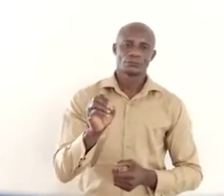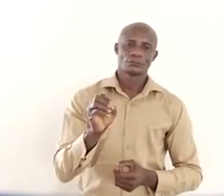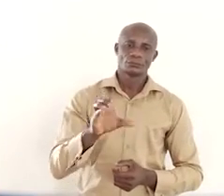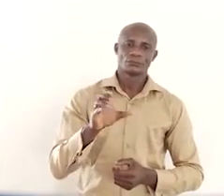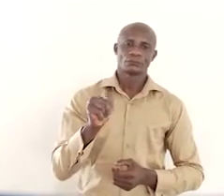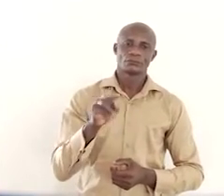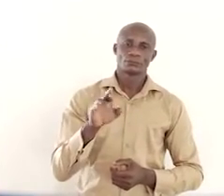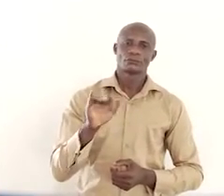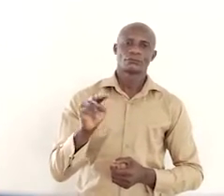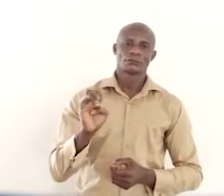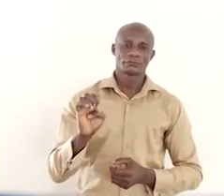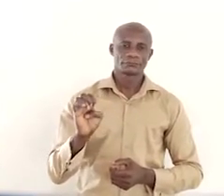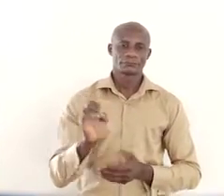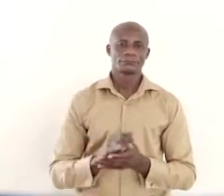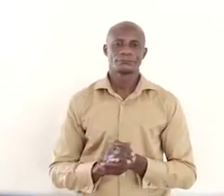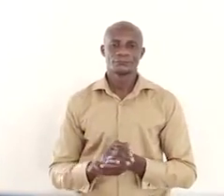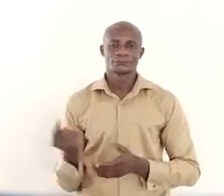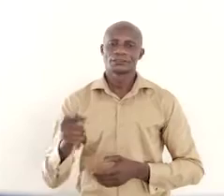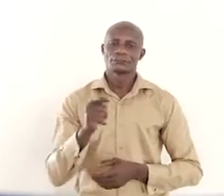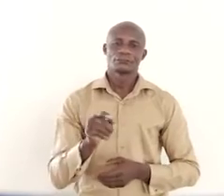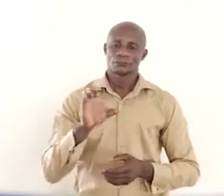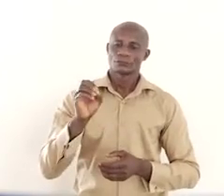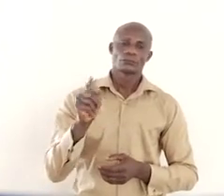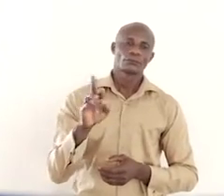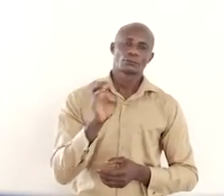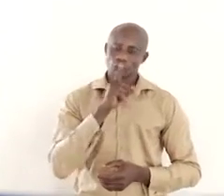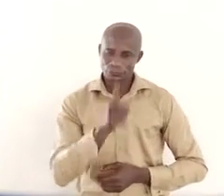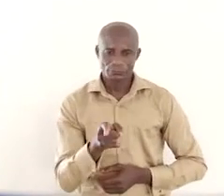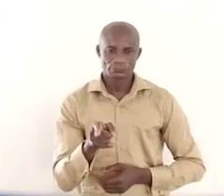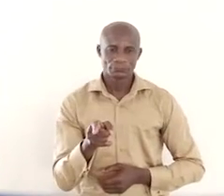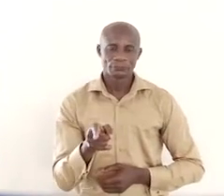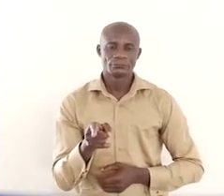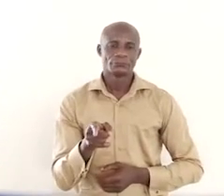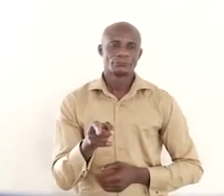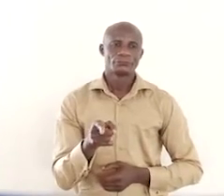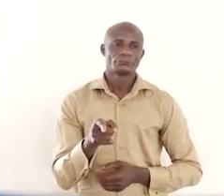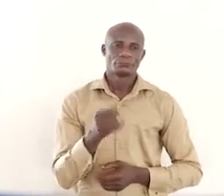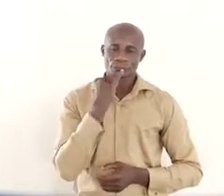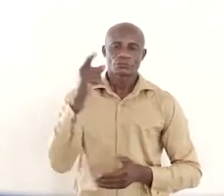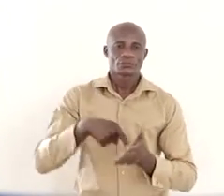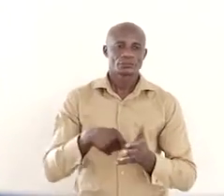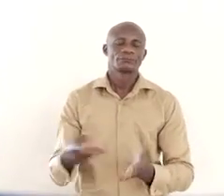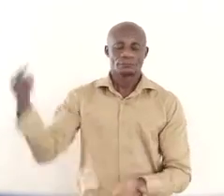called. The core mystery, the core truth, the core doctrine of the Christian faith is what?